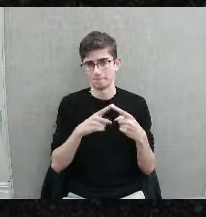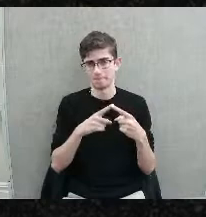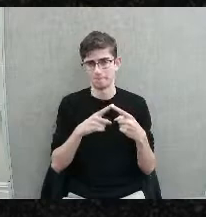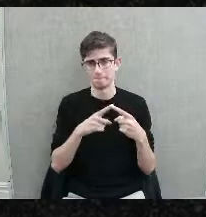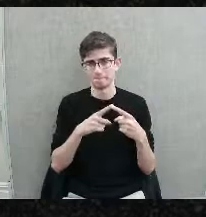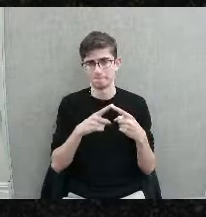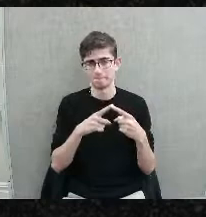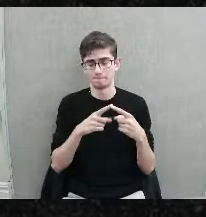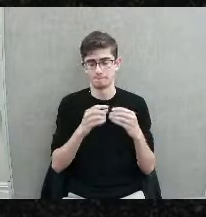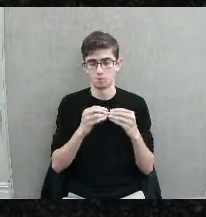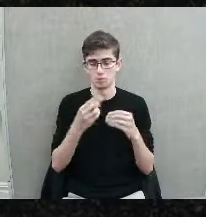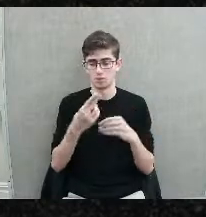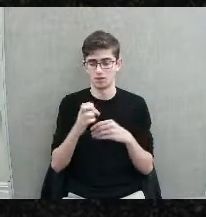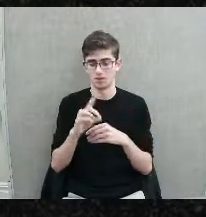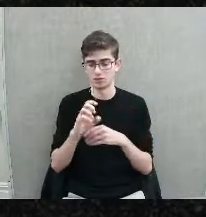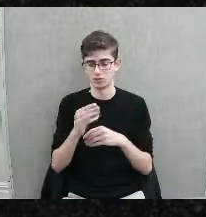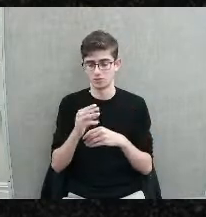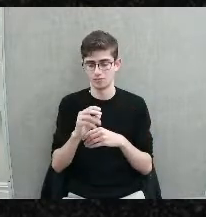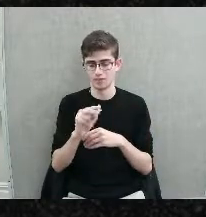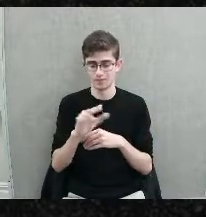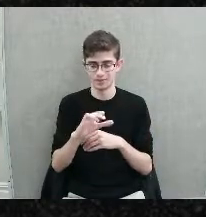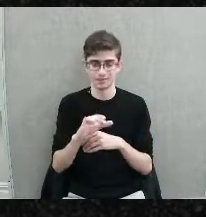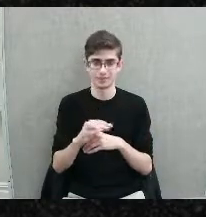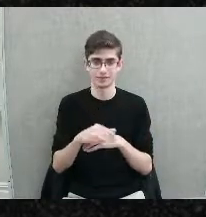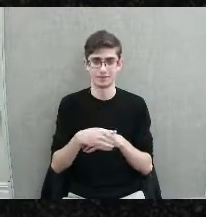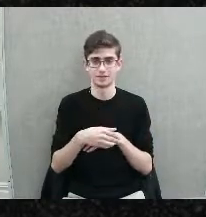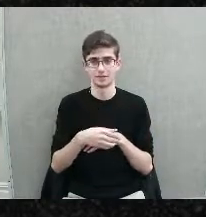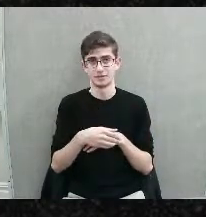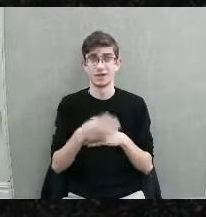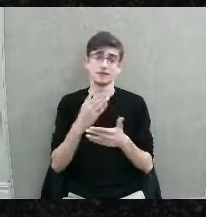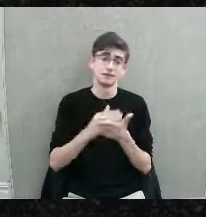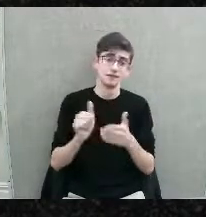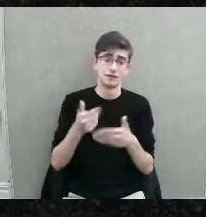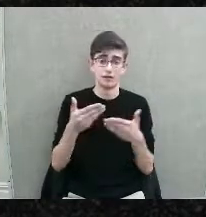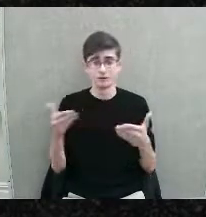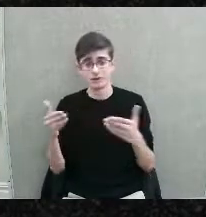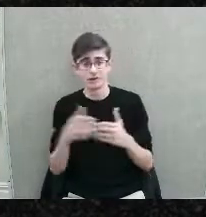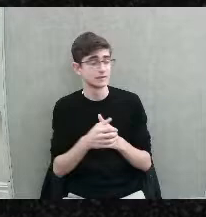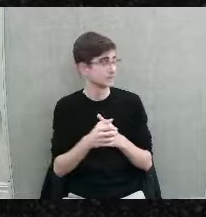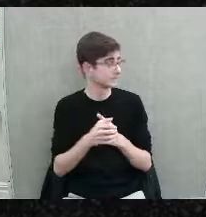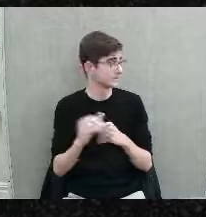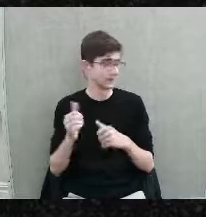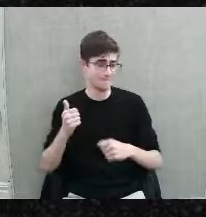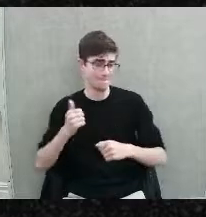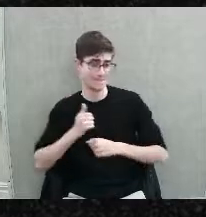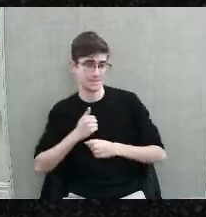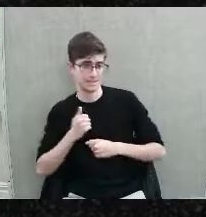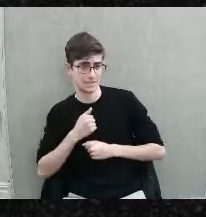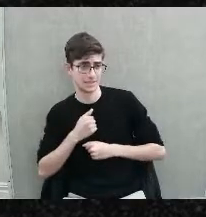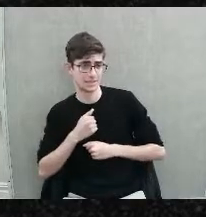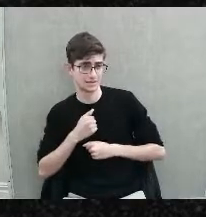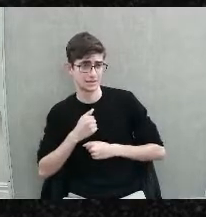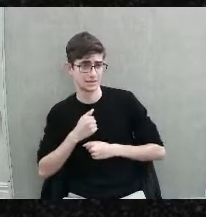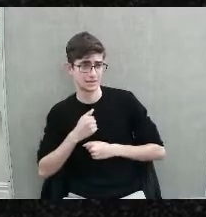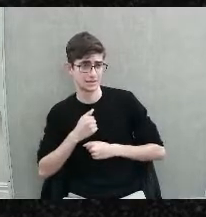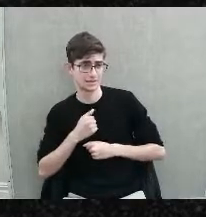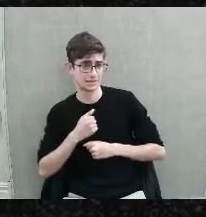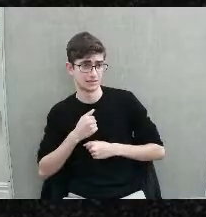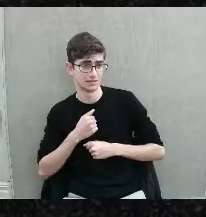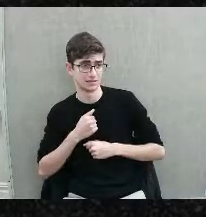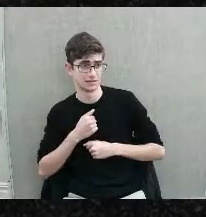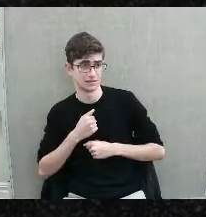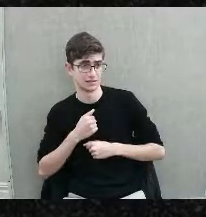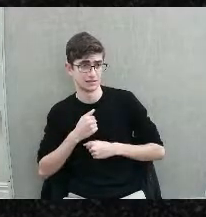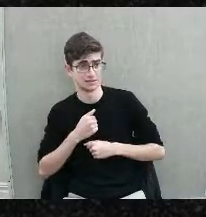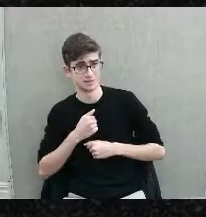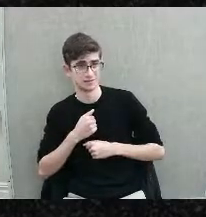hegemonic formation more than a change in capitalism. Although some of these other things that just got referenced, like the military getting involved in car making,